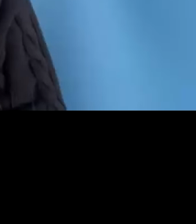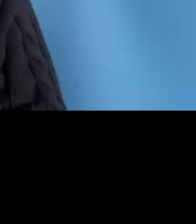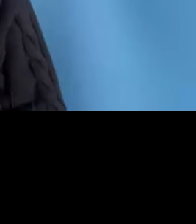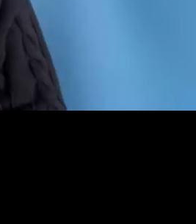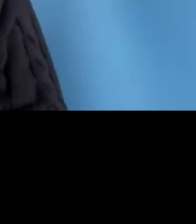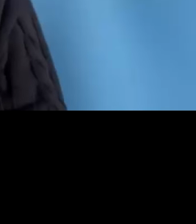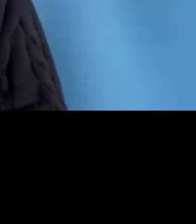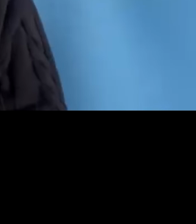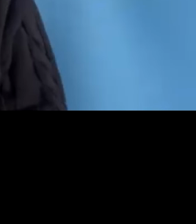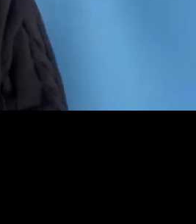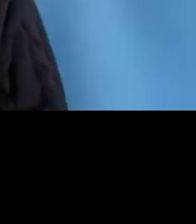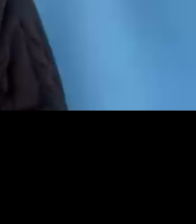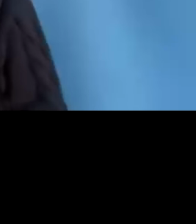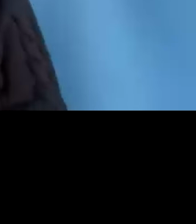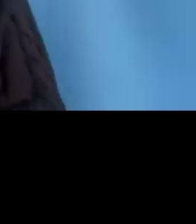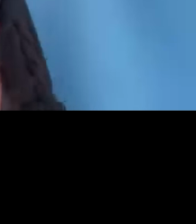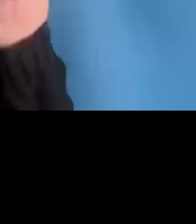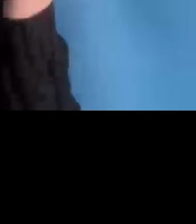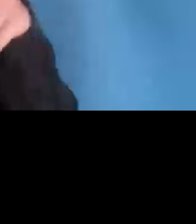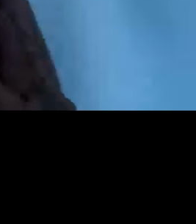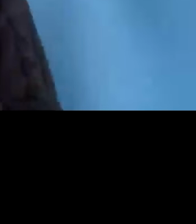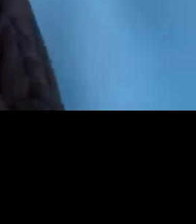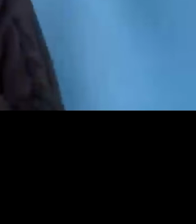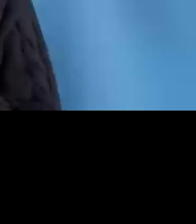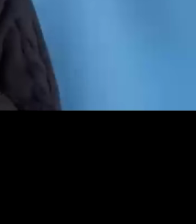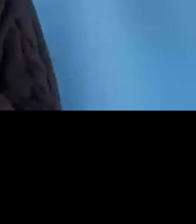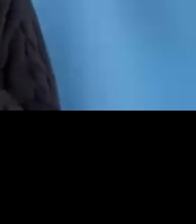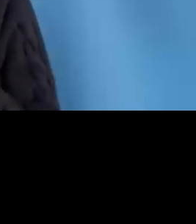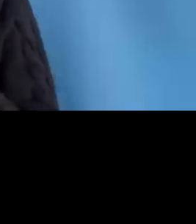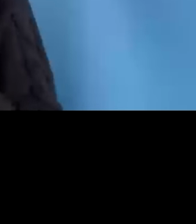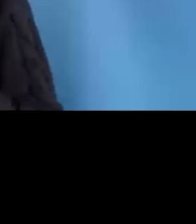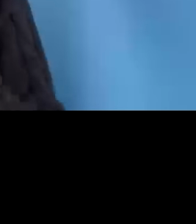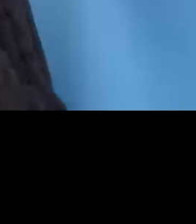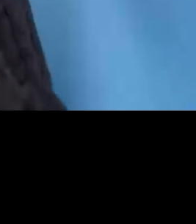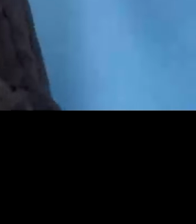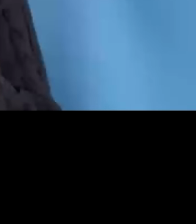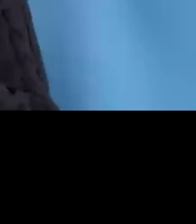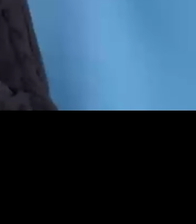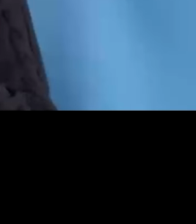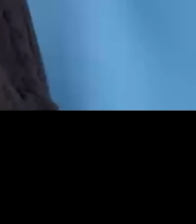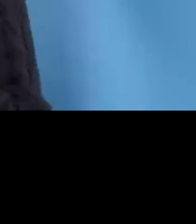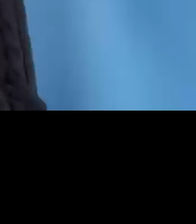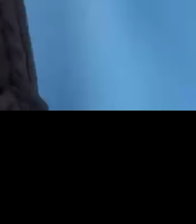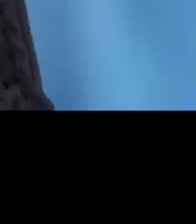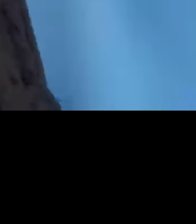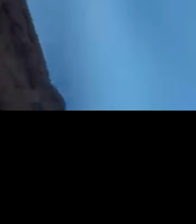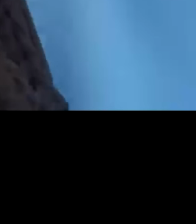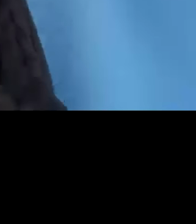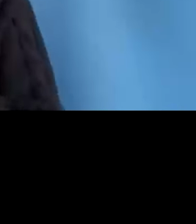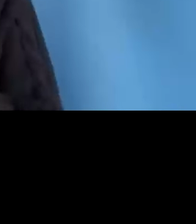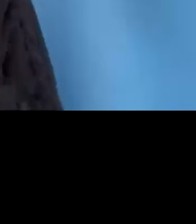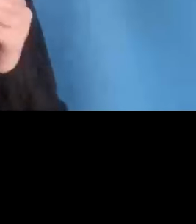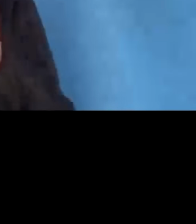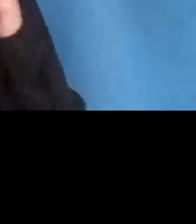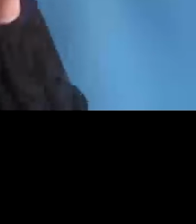Good afternoon and welcome to the Knowledge Series. My name is Matt Higgins and I'm the State Manager, Development and Partnerships for Queensland